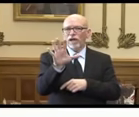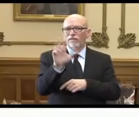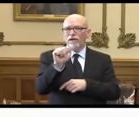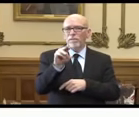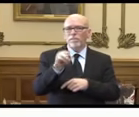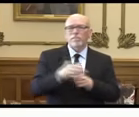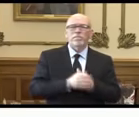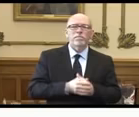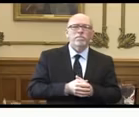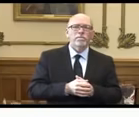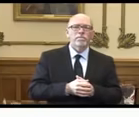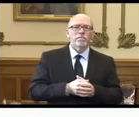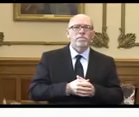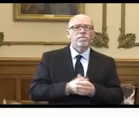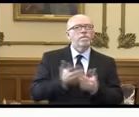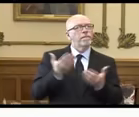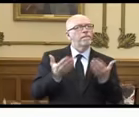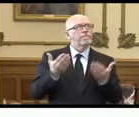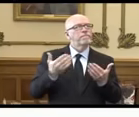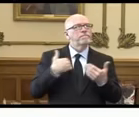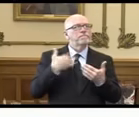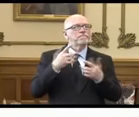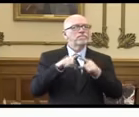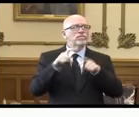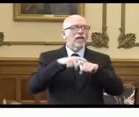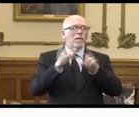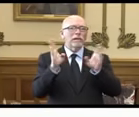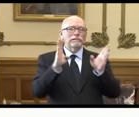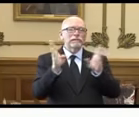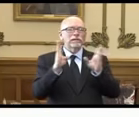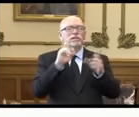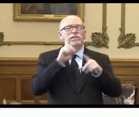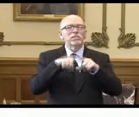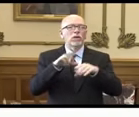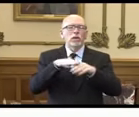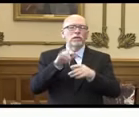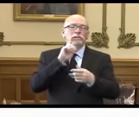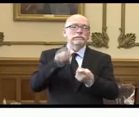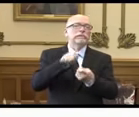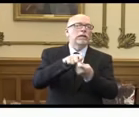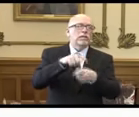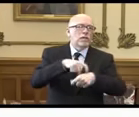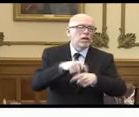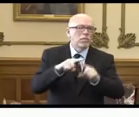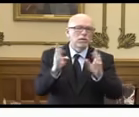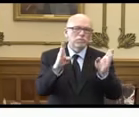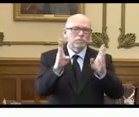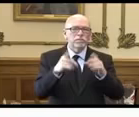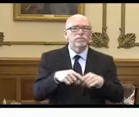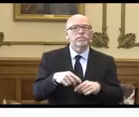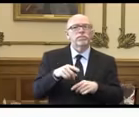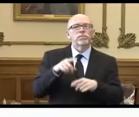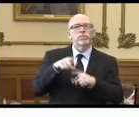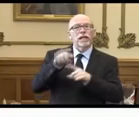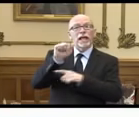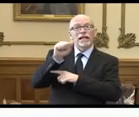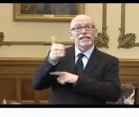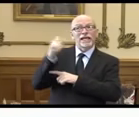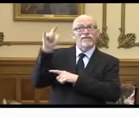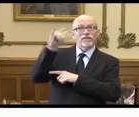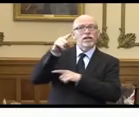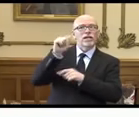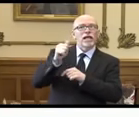a.m. There may be a variance of a few minutes on either side of those times. The A-10 should be visible to anyone